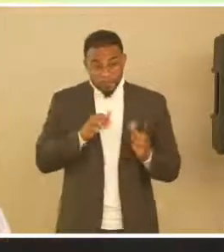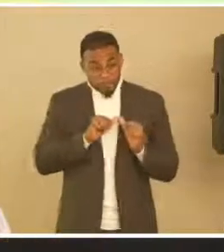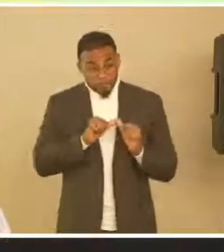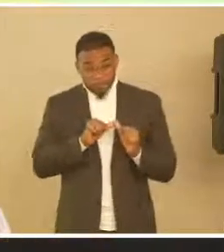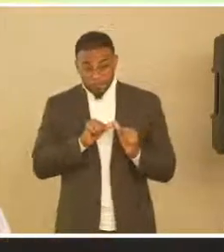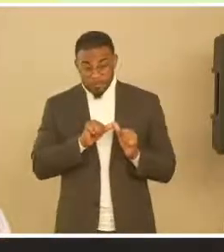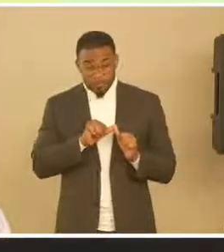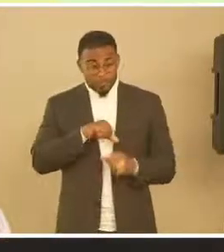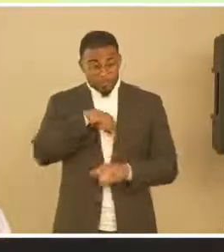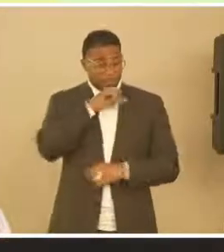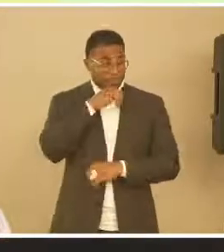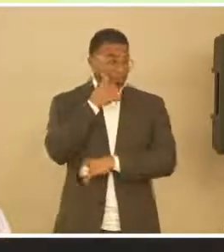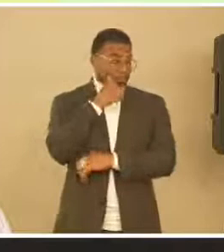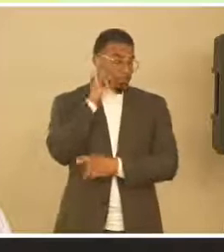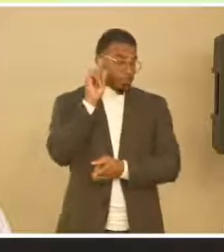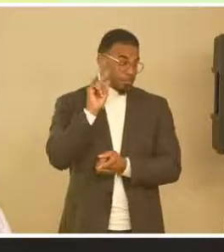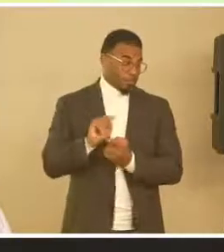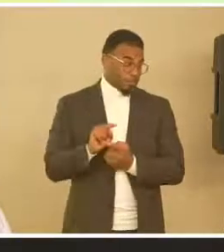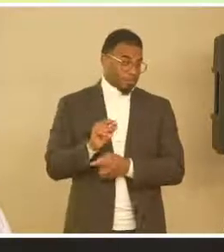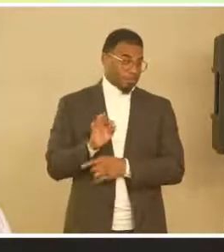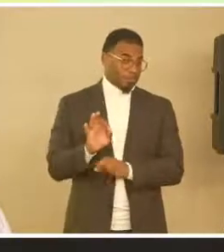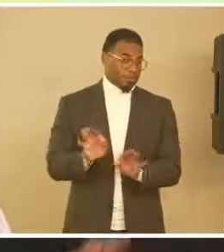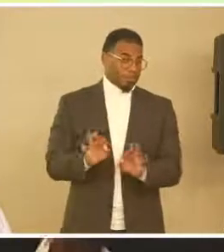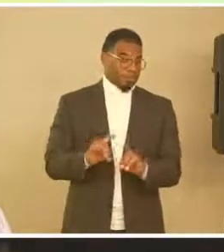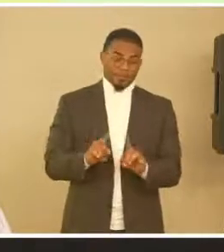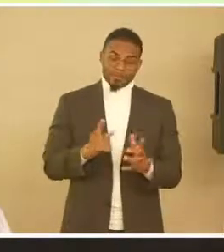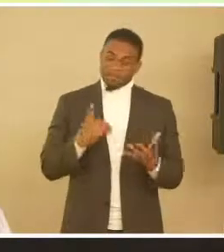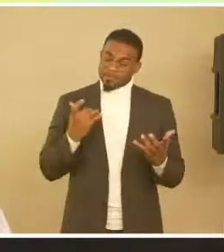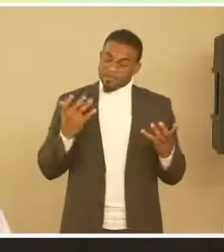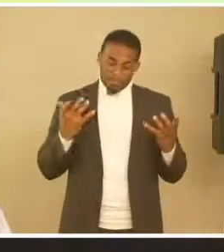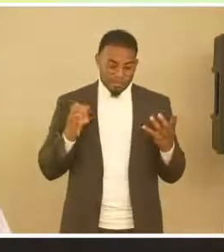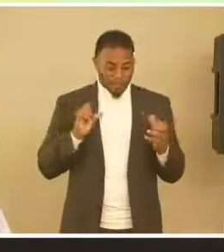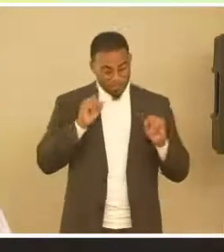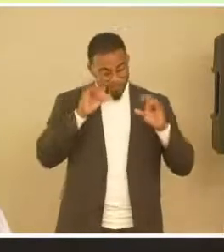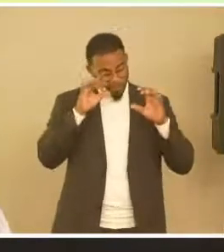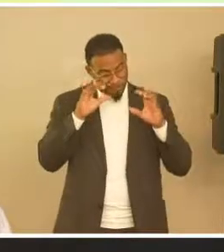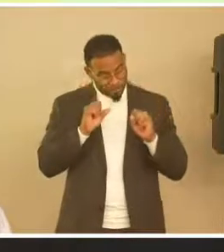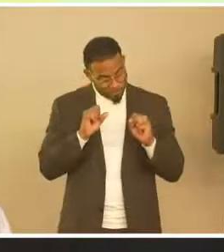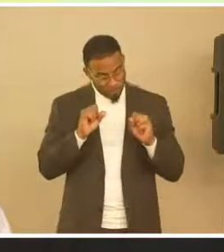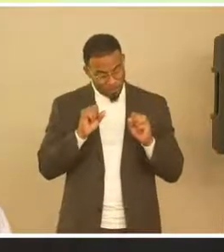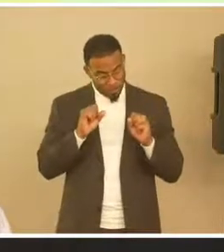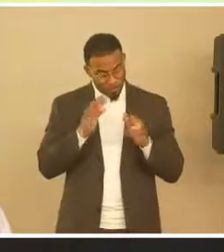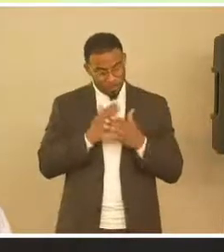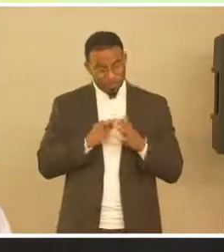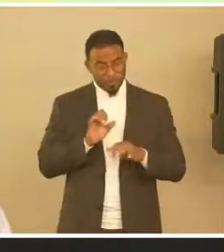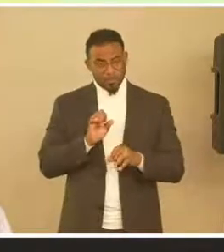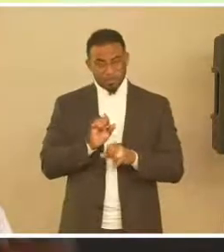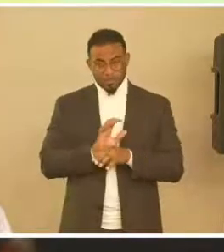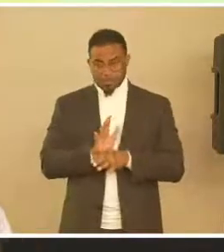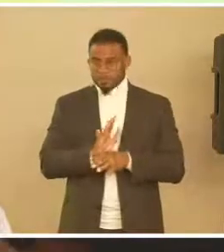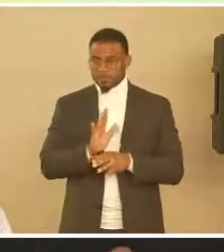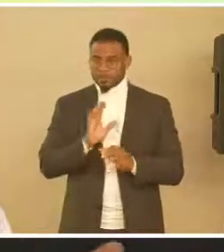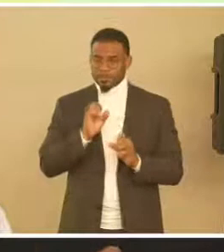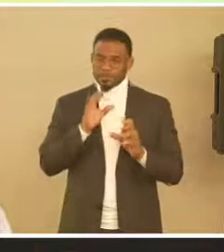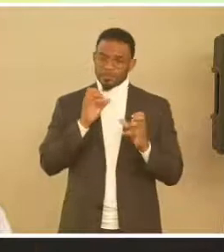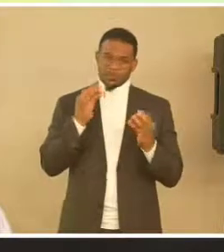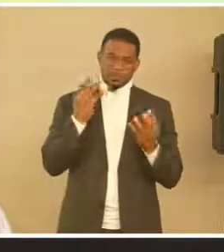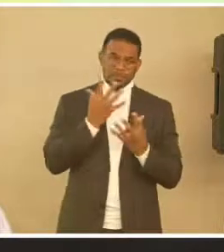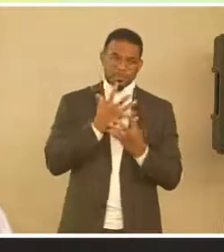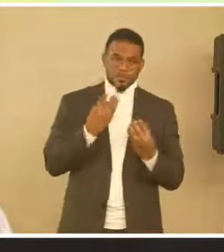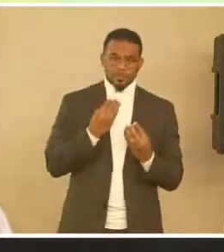keep my fangirl to a minimum, but it's such an amazing, amazing piece of work, and it's such a